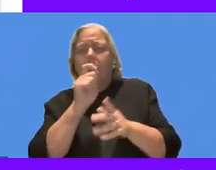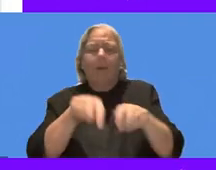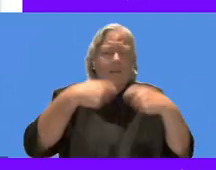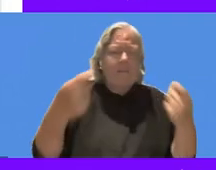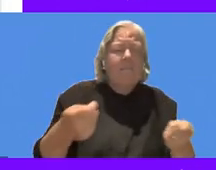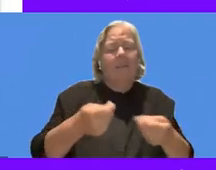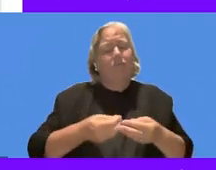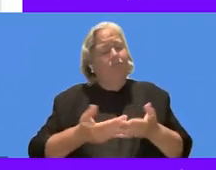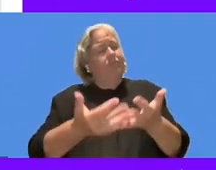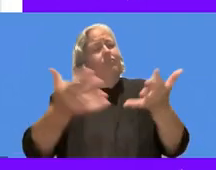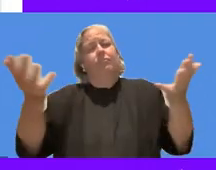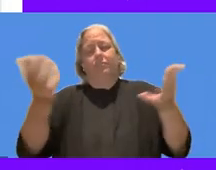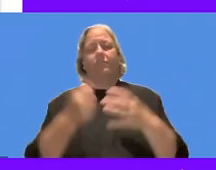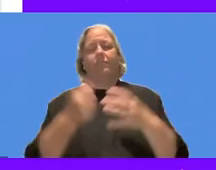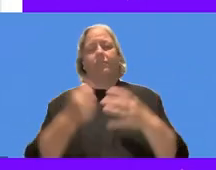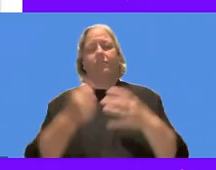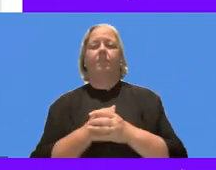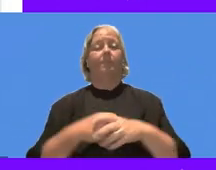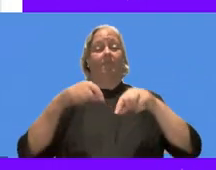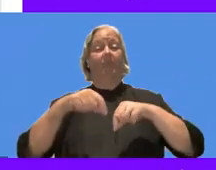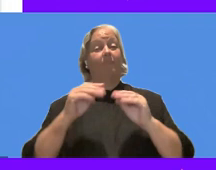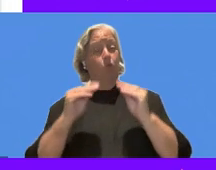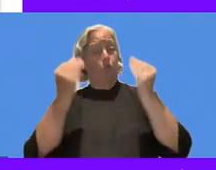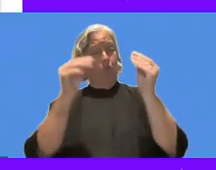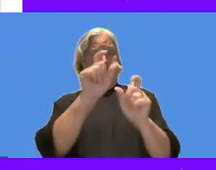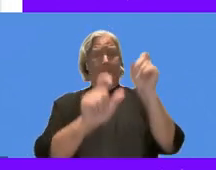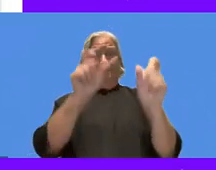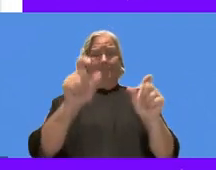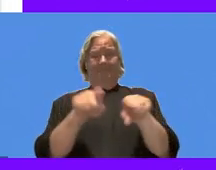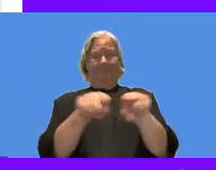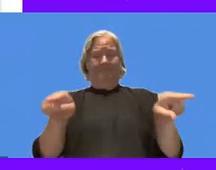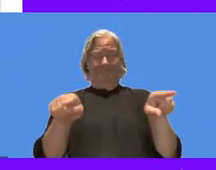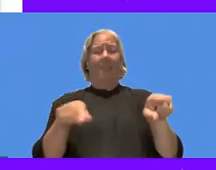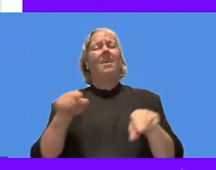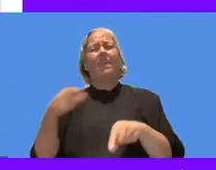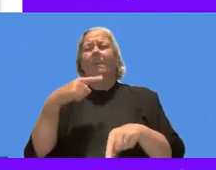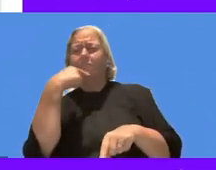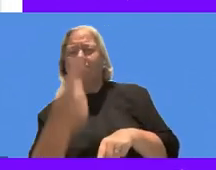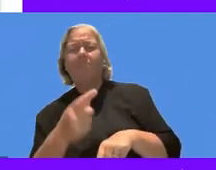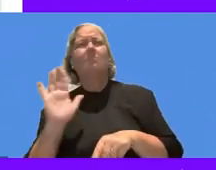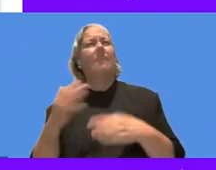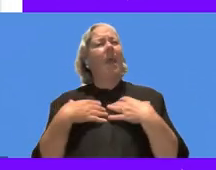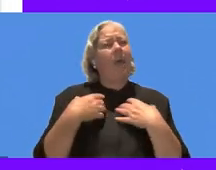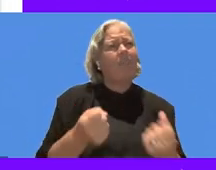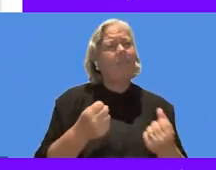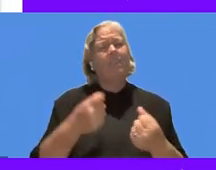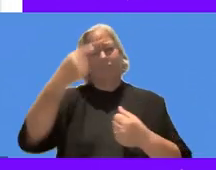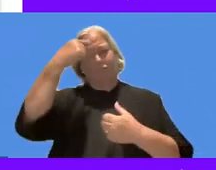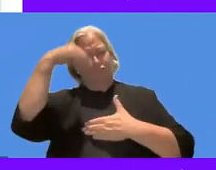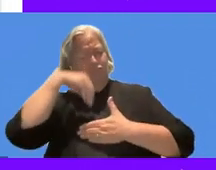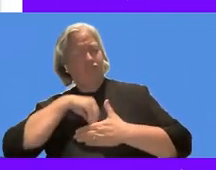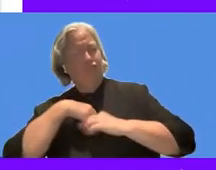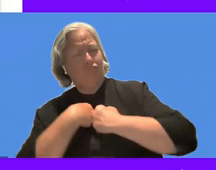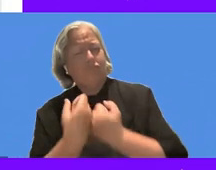center of this effort, there's young people themselves who are speaking for their own health and well-being, their empowerment and resilience, their education